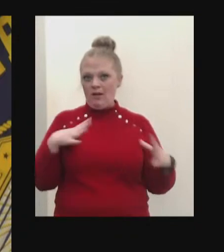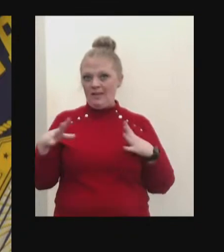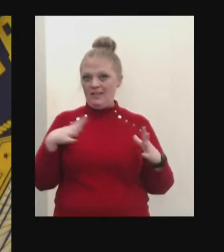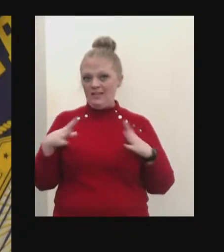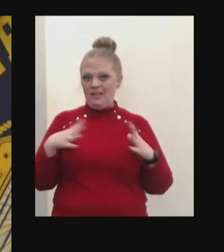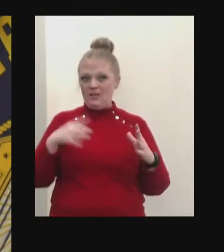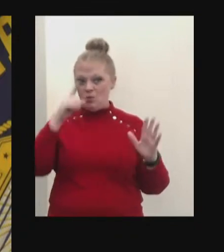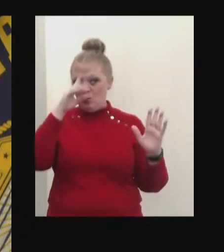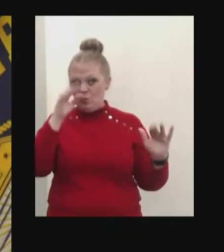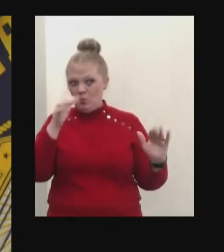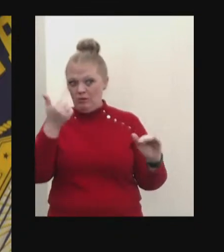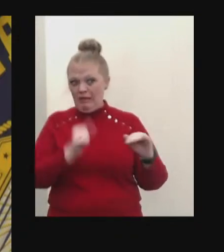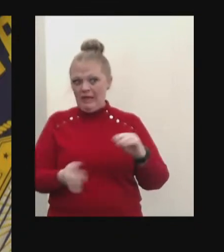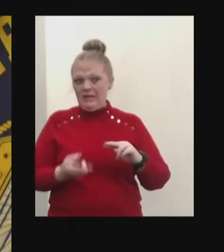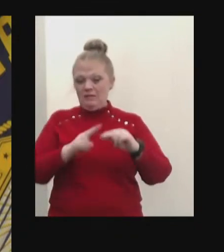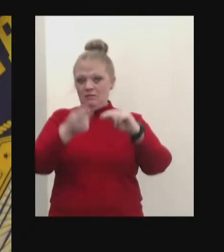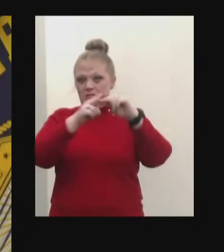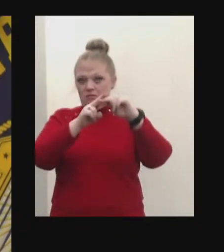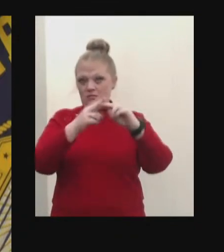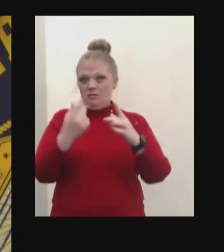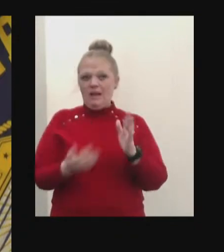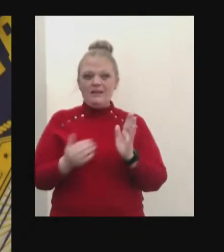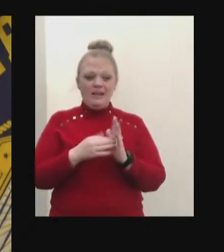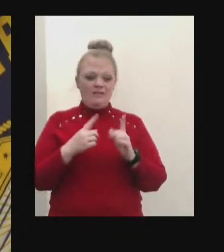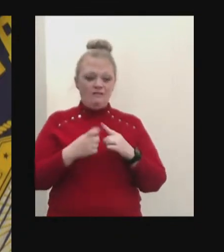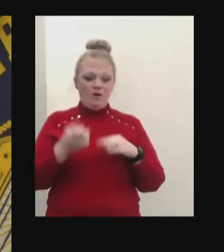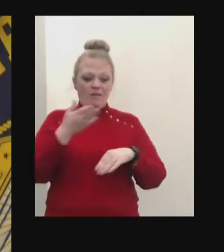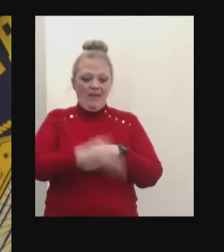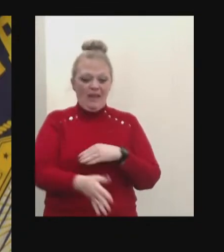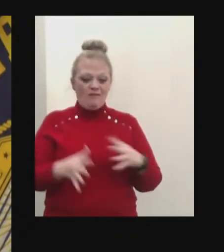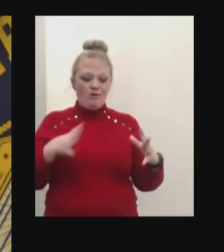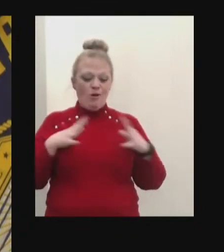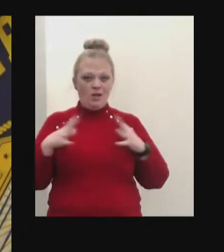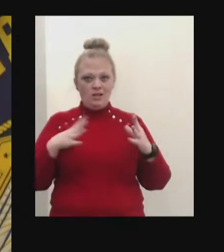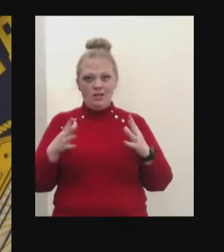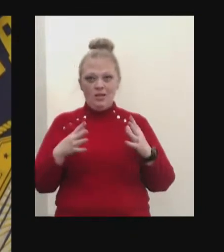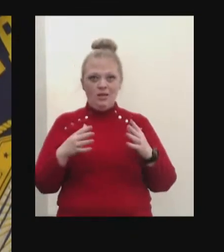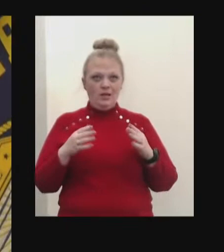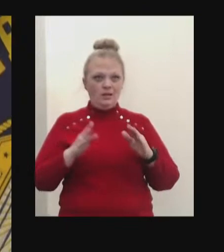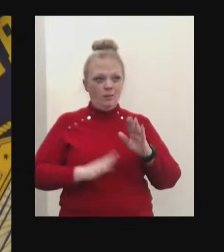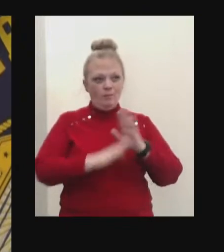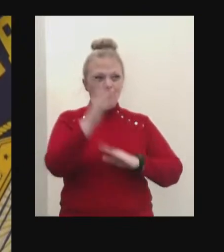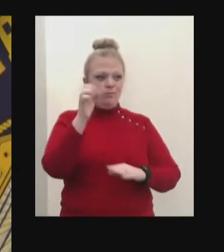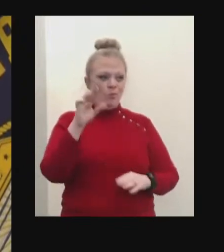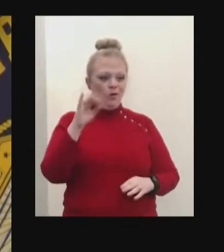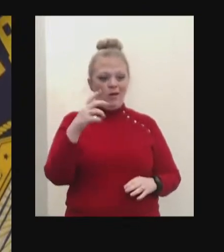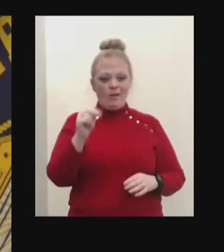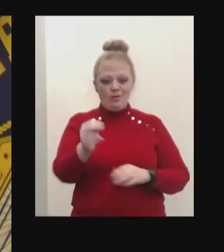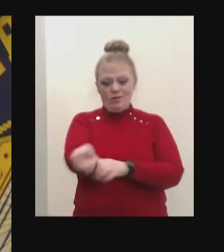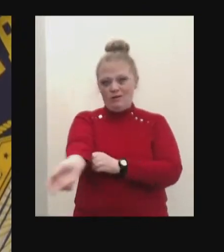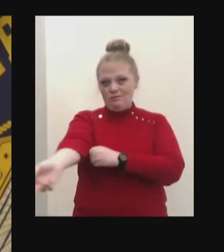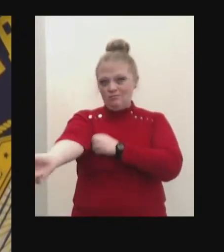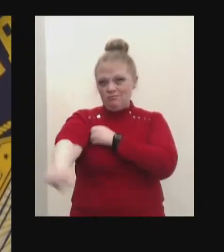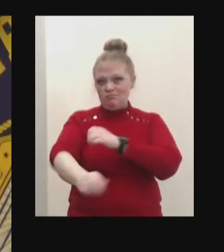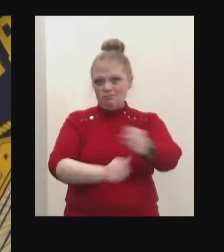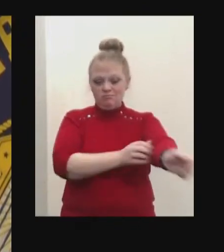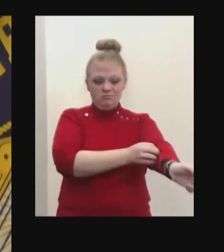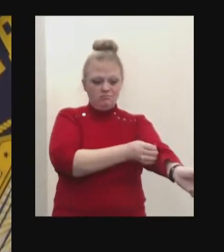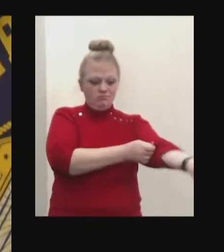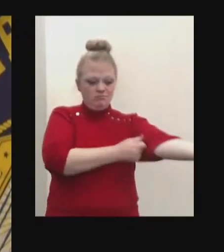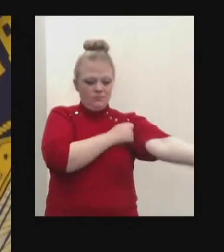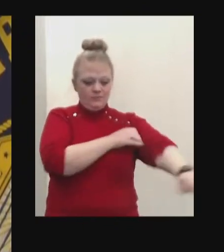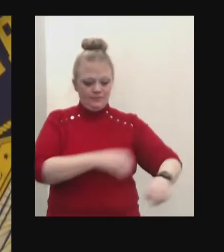any increases from, again, post-holiday surge or from the Omicron variant causing increased numbers.